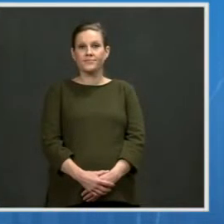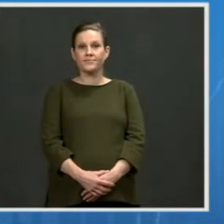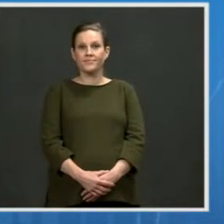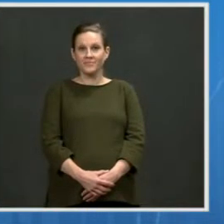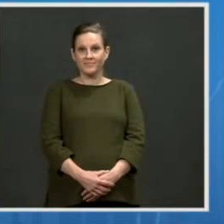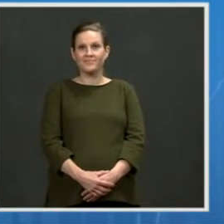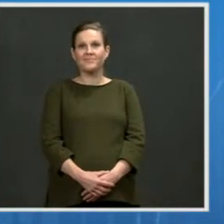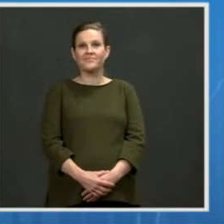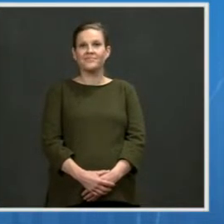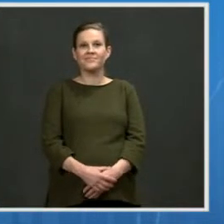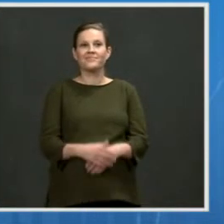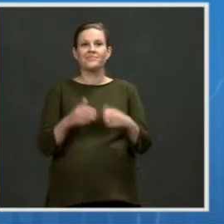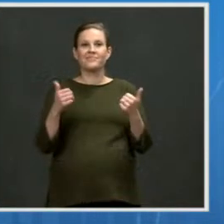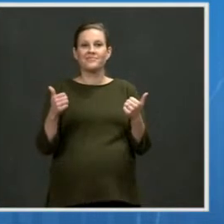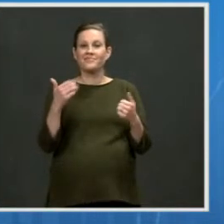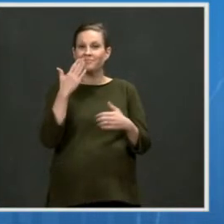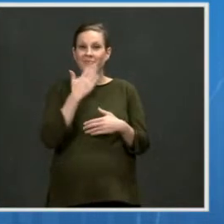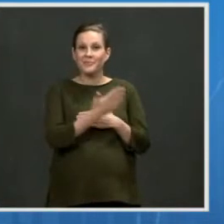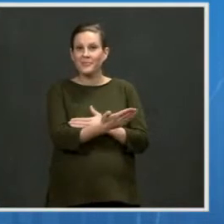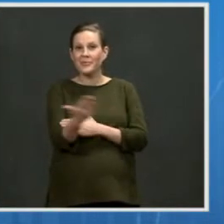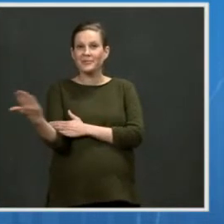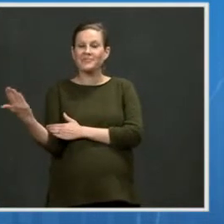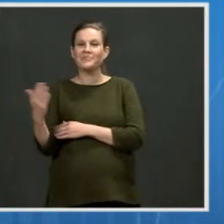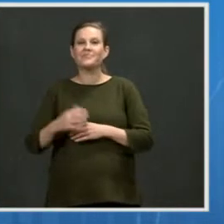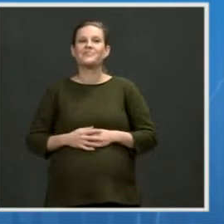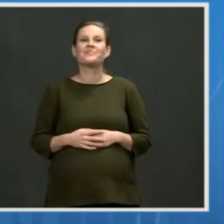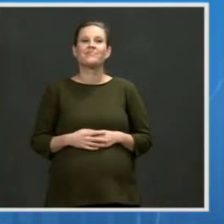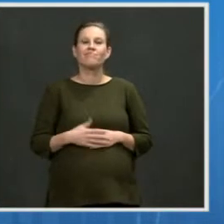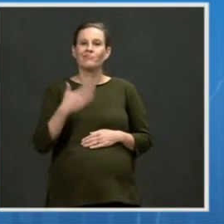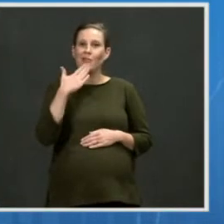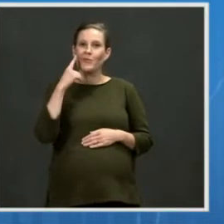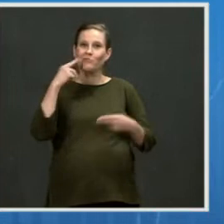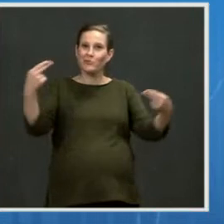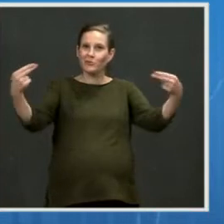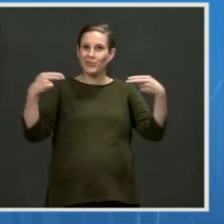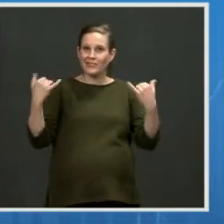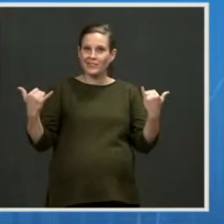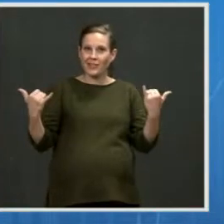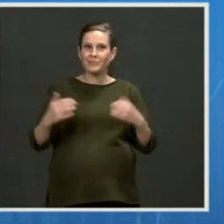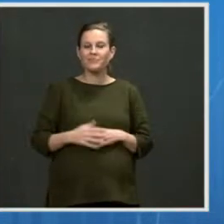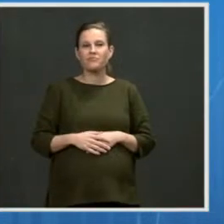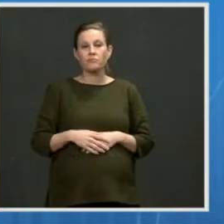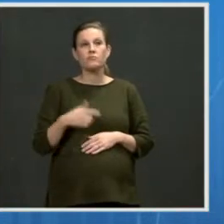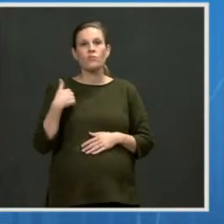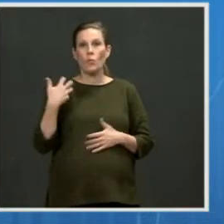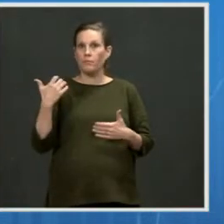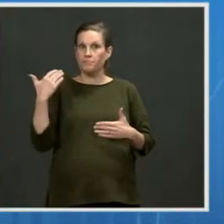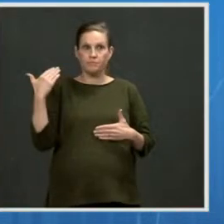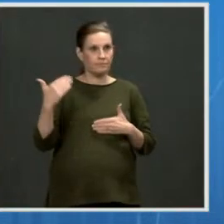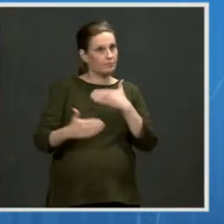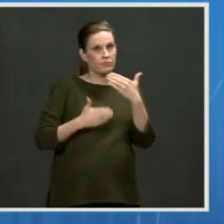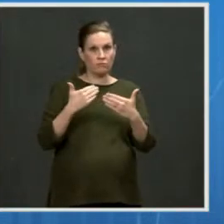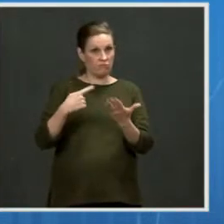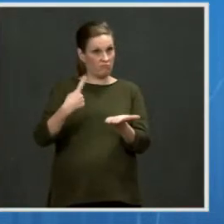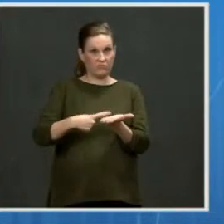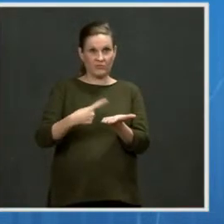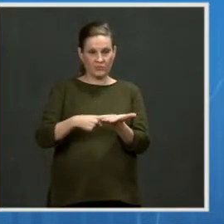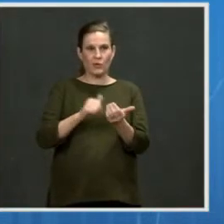Morning, and thank you for joining us. I'd like to begin this briefing where the President left off his remarks on Monday